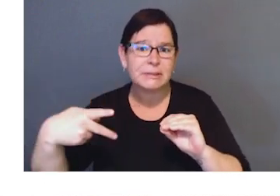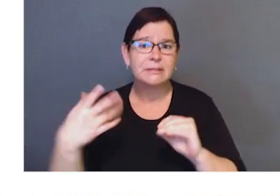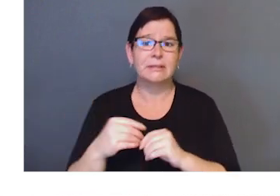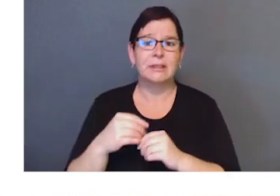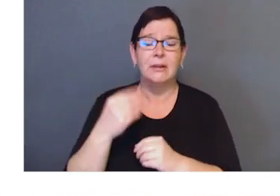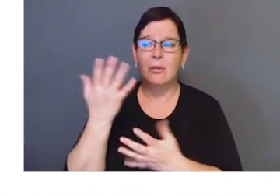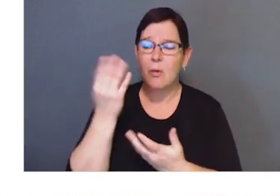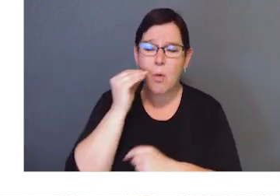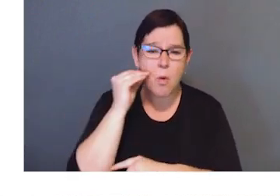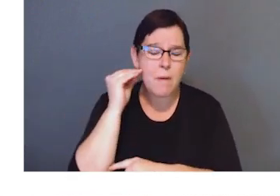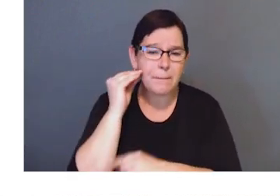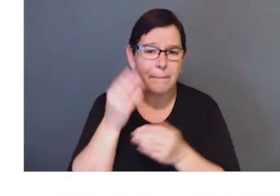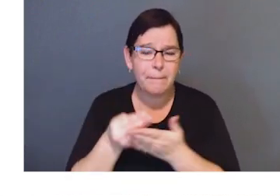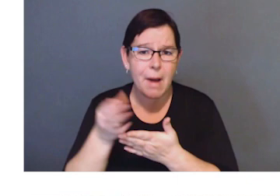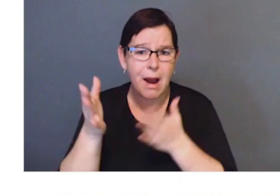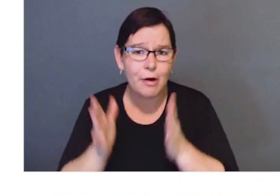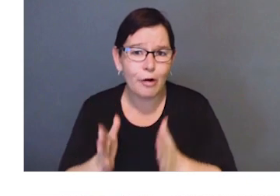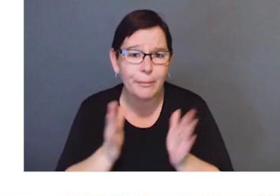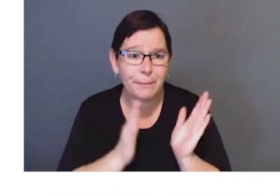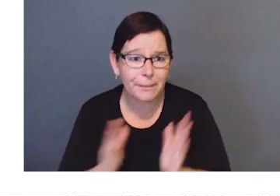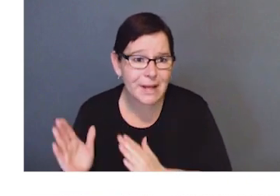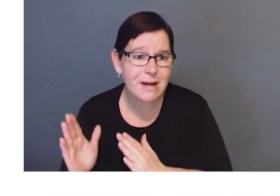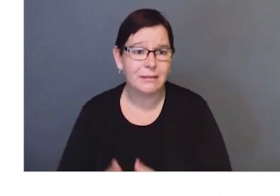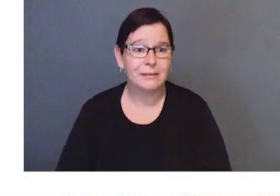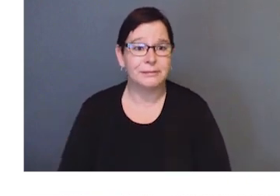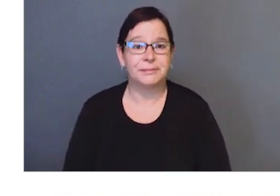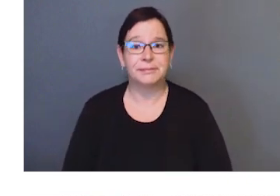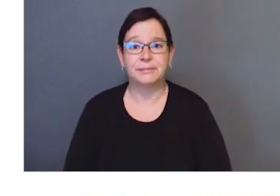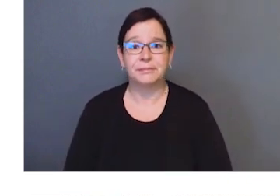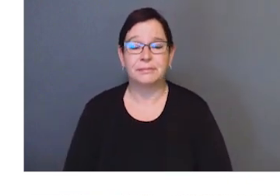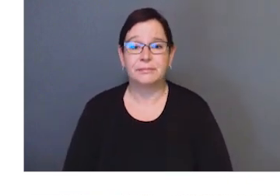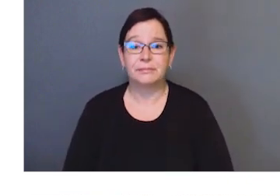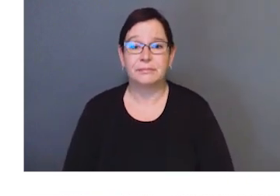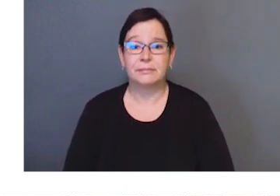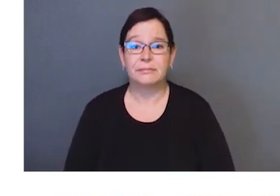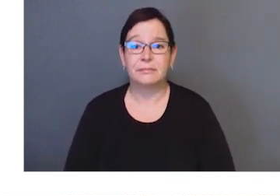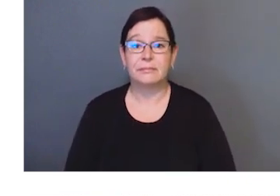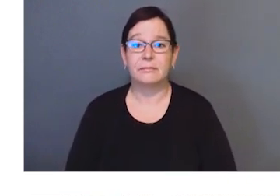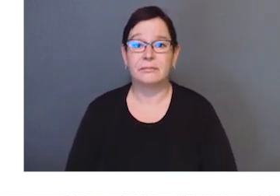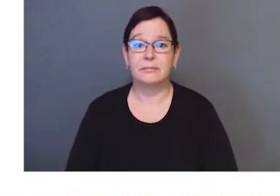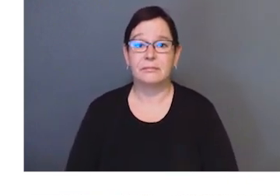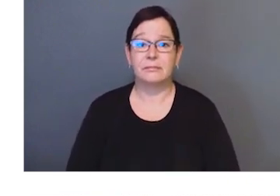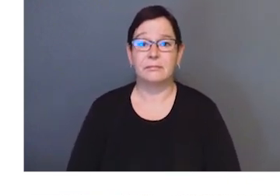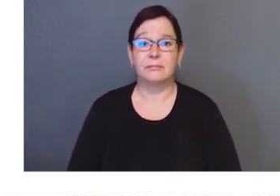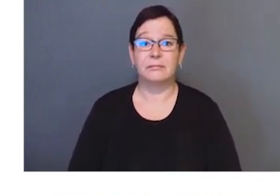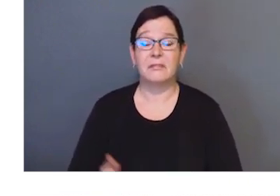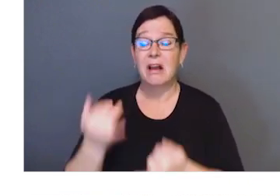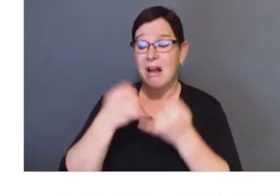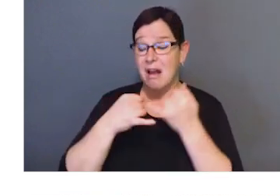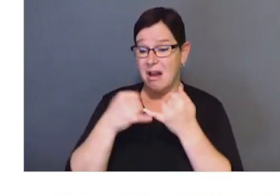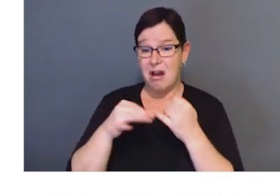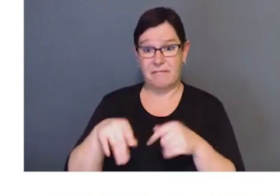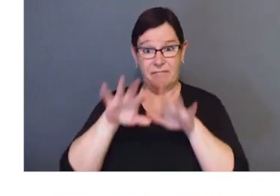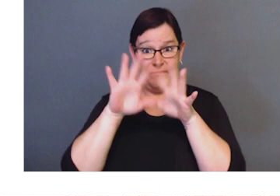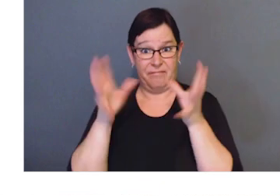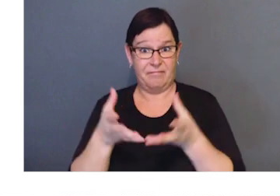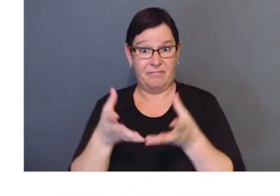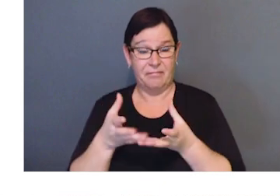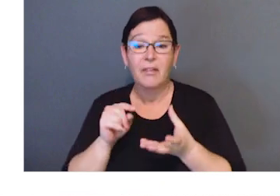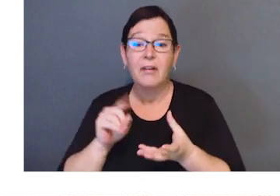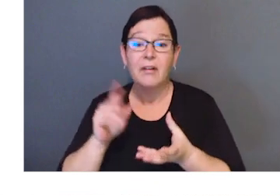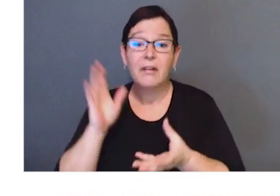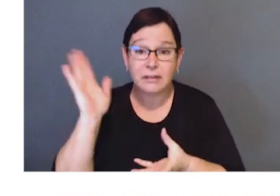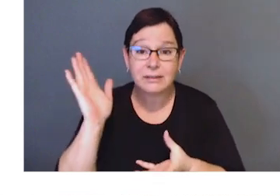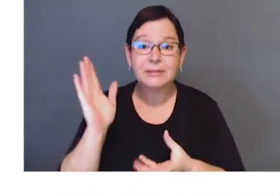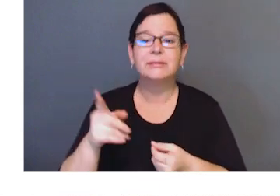I will conclude today's presentation by sharing the different ways you can do your taxes, going over CRA's digital